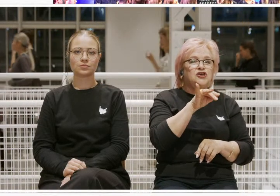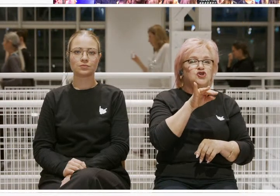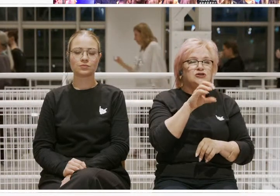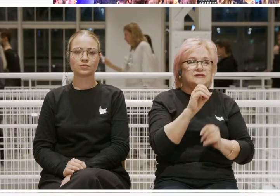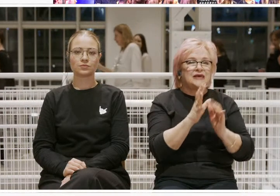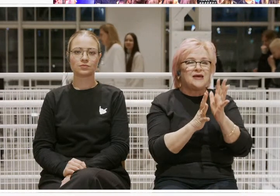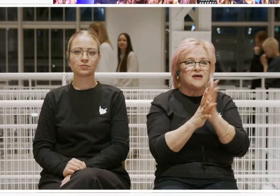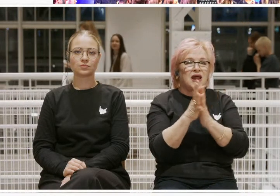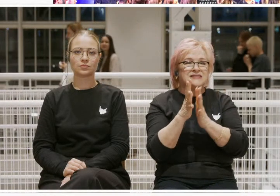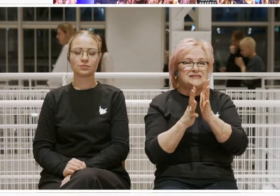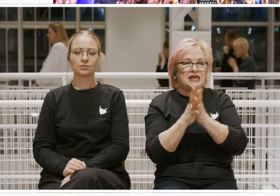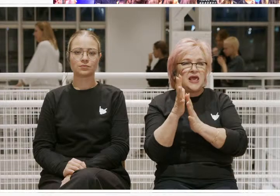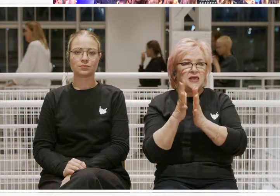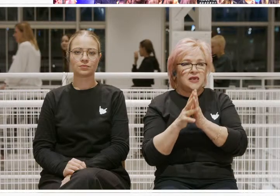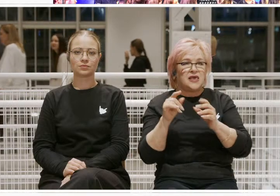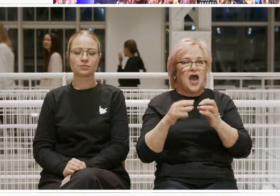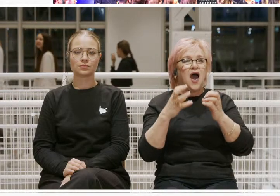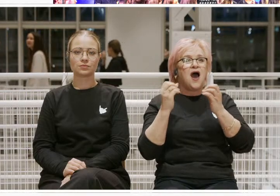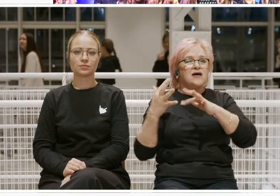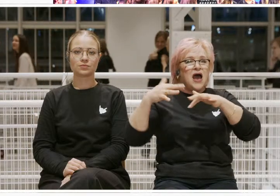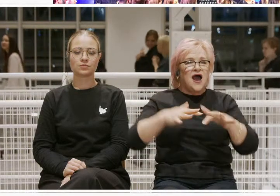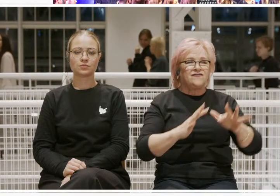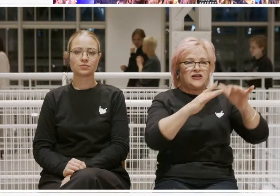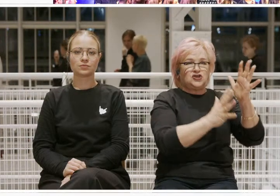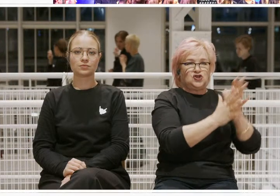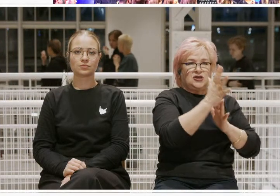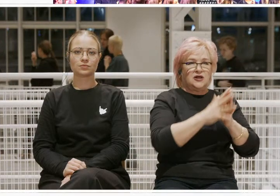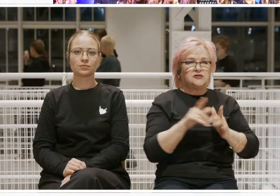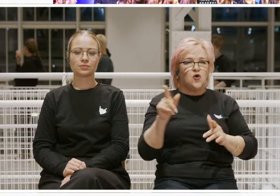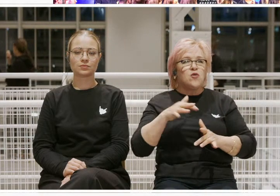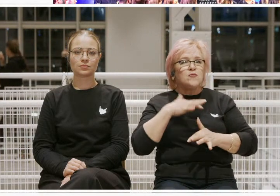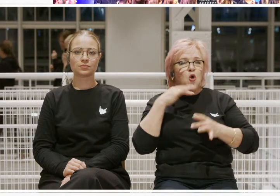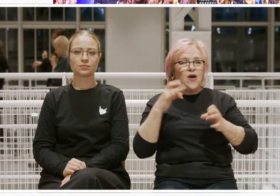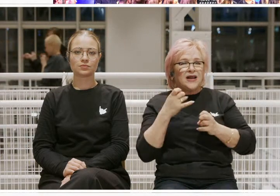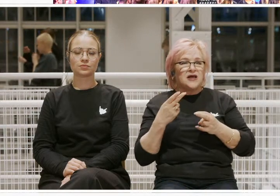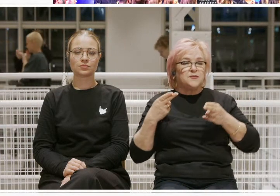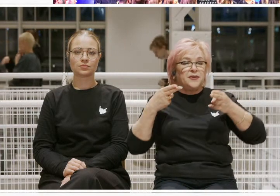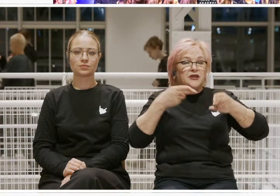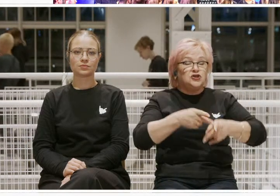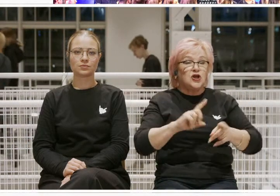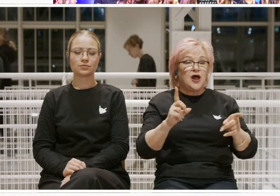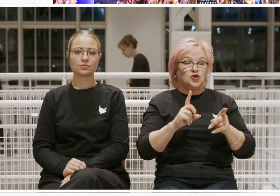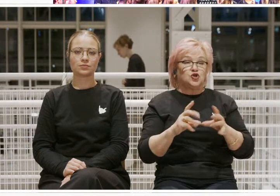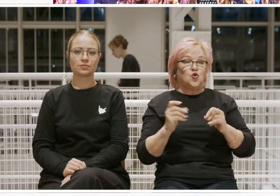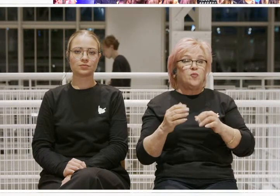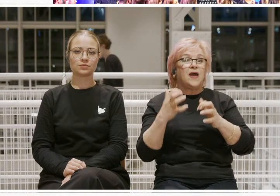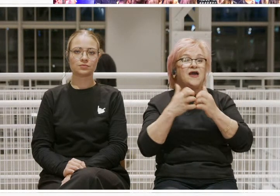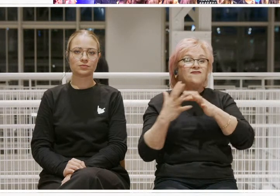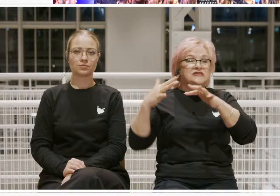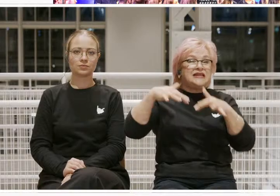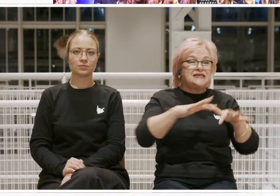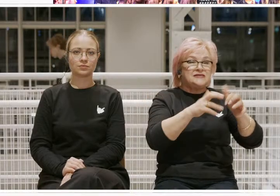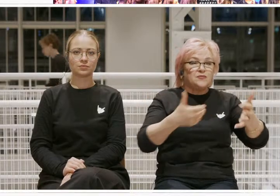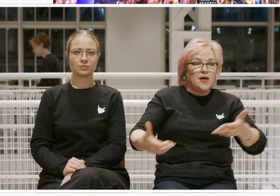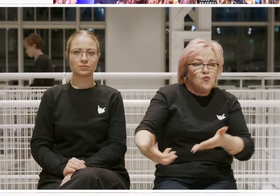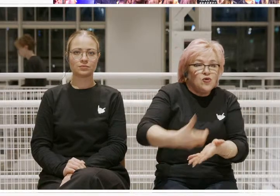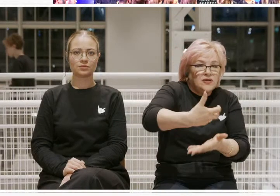visits where he collected leaf samples and made recordings of the